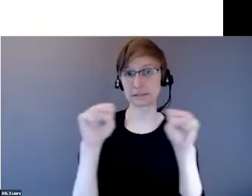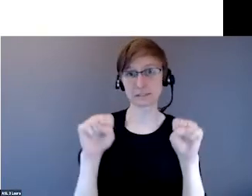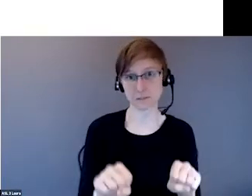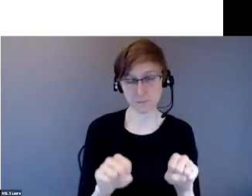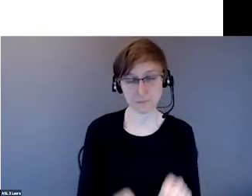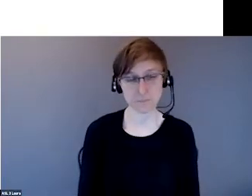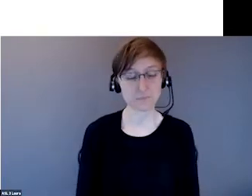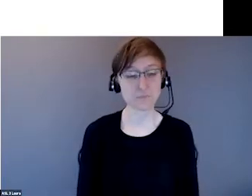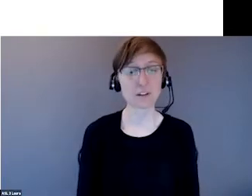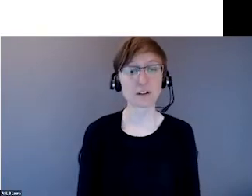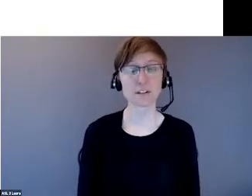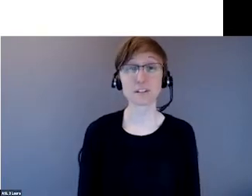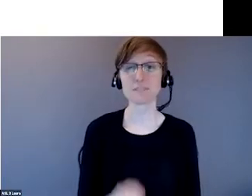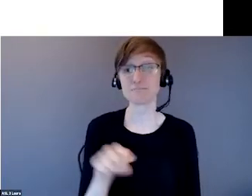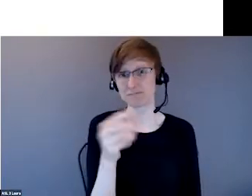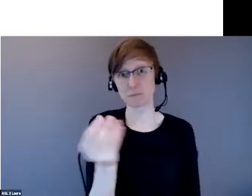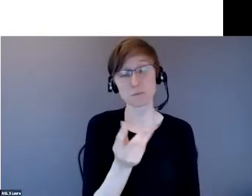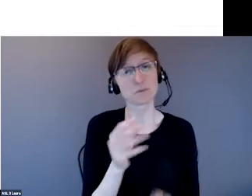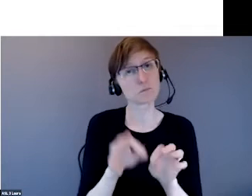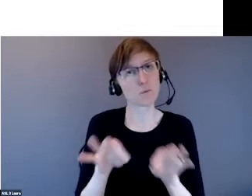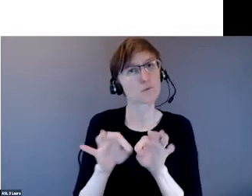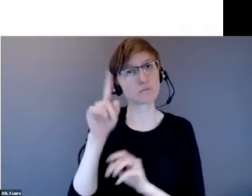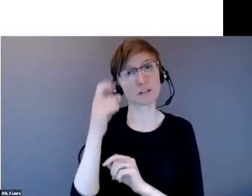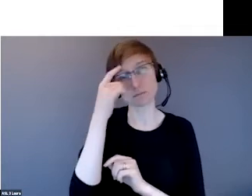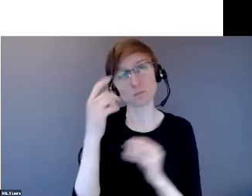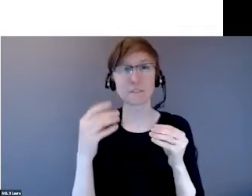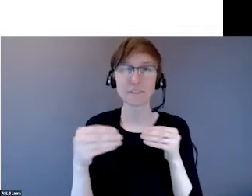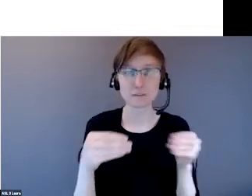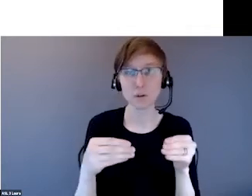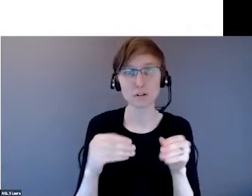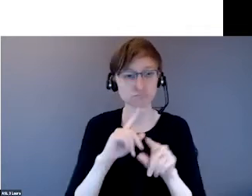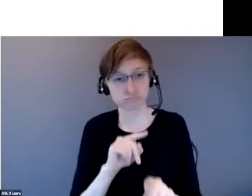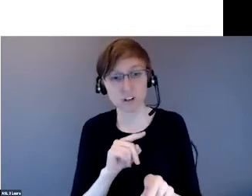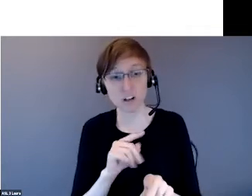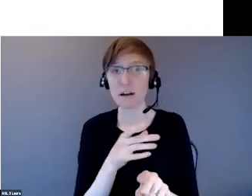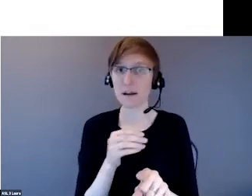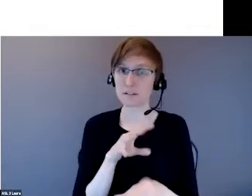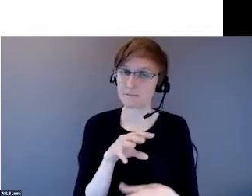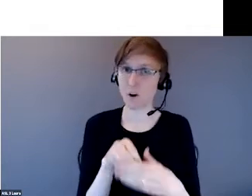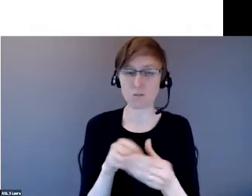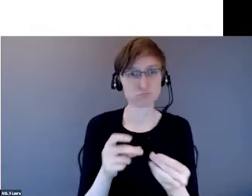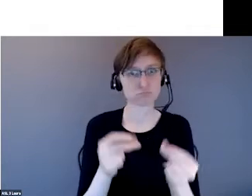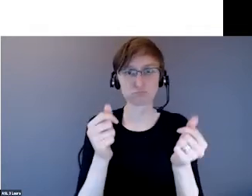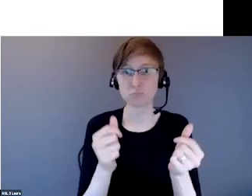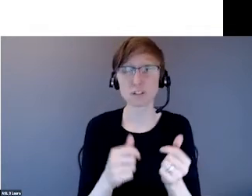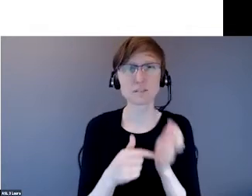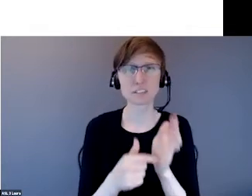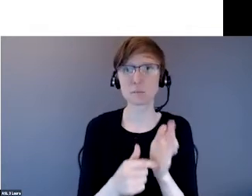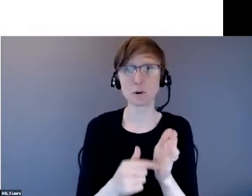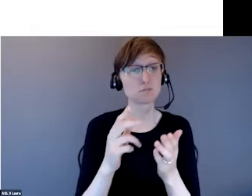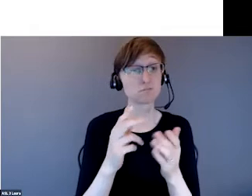be flexible and responsive and also be proactive. So engaging in things like universal design or practices similar